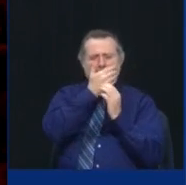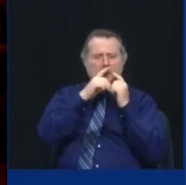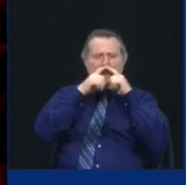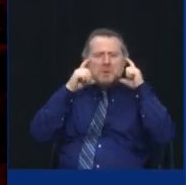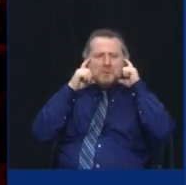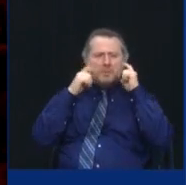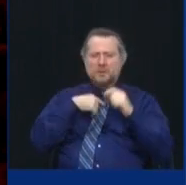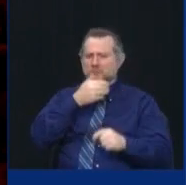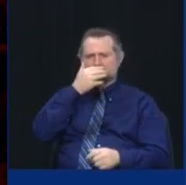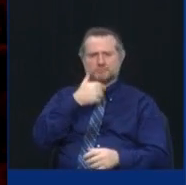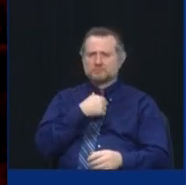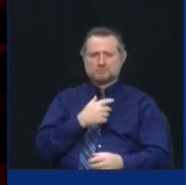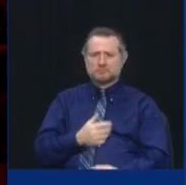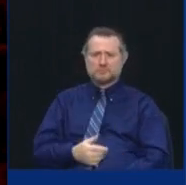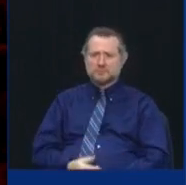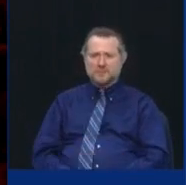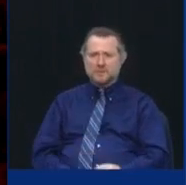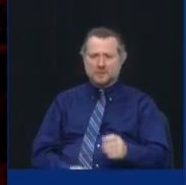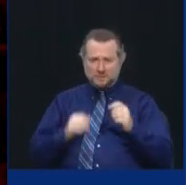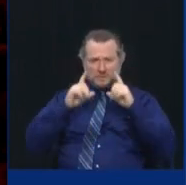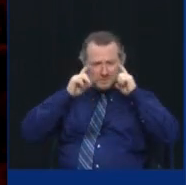And the governor says it's okay.